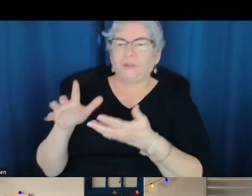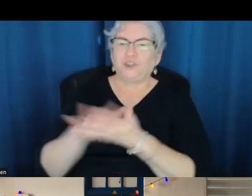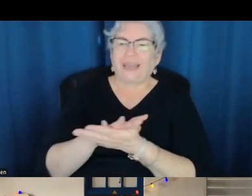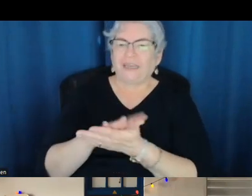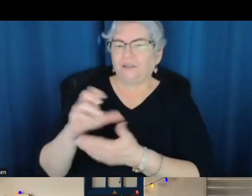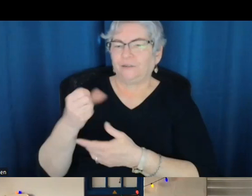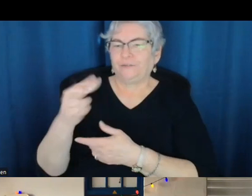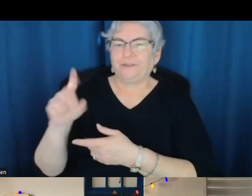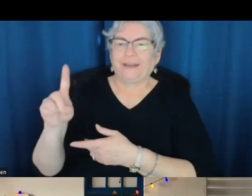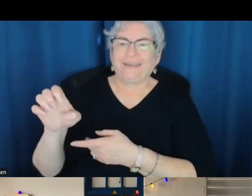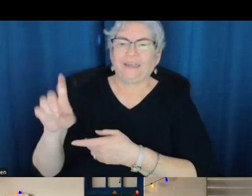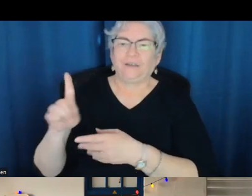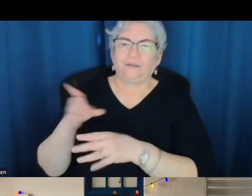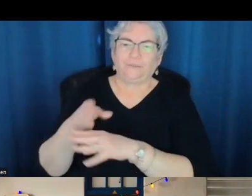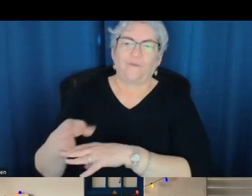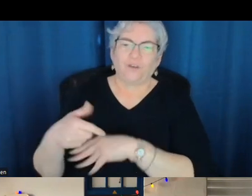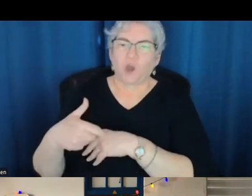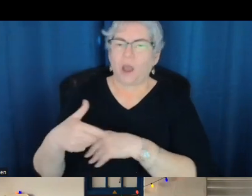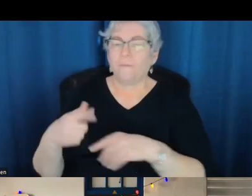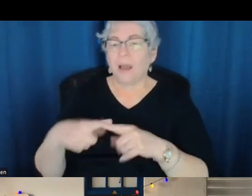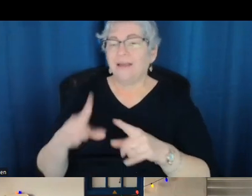Again, it depends on the aesthetic that you're looking for.